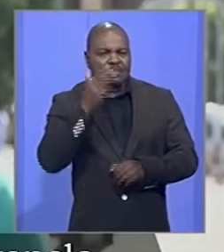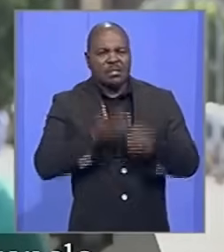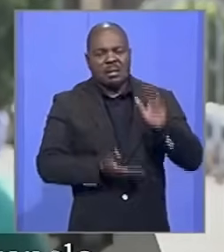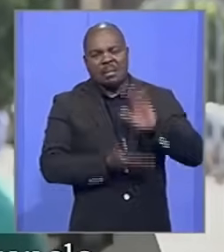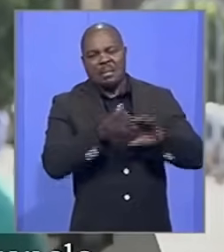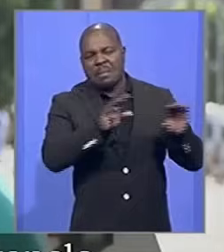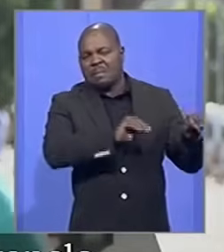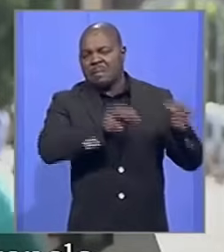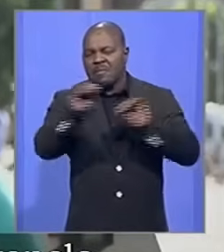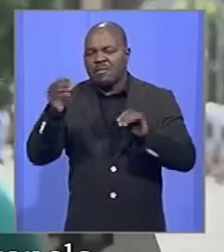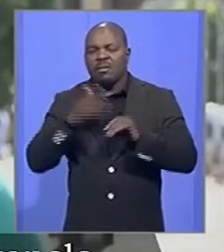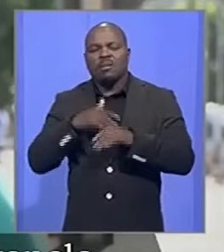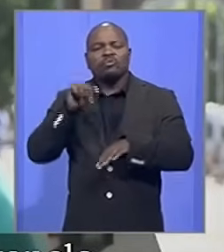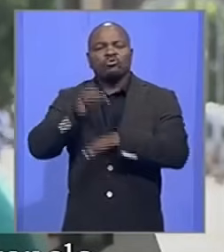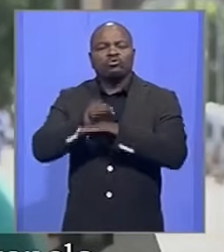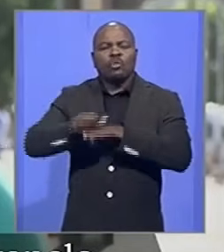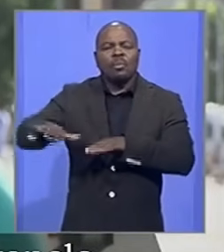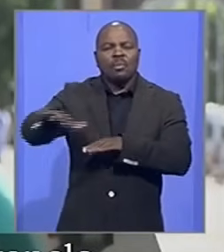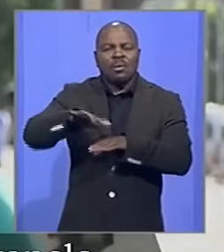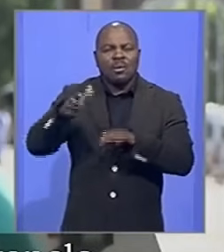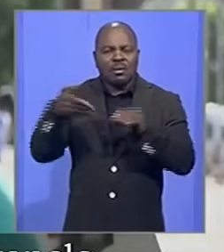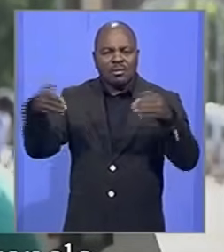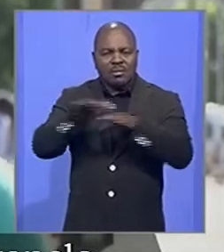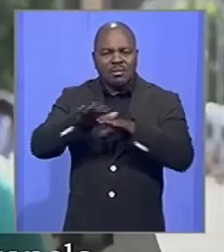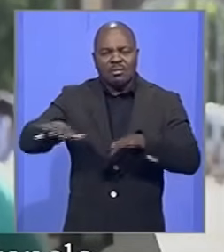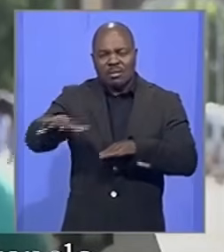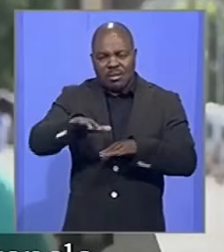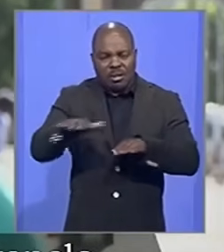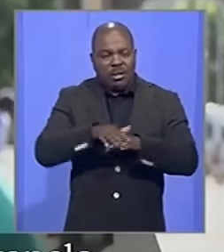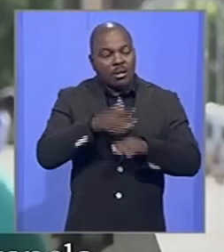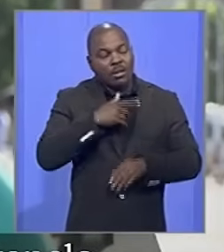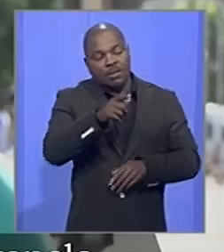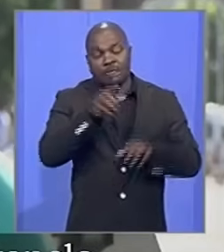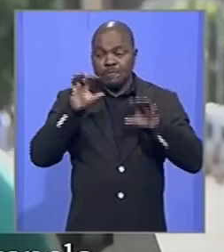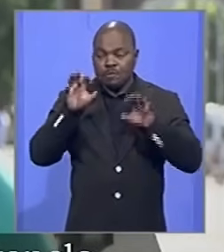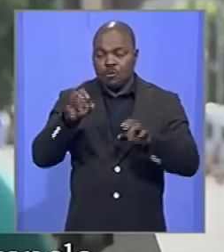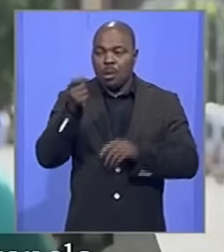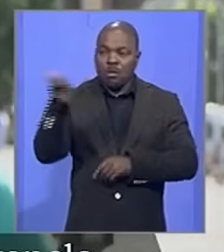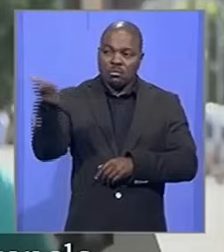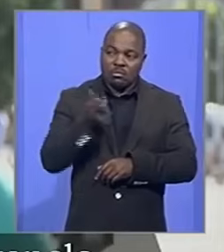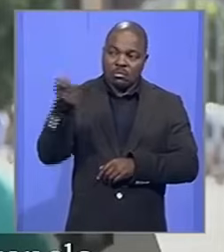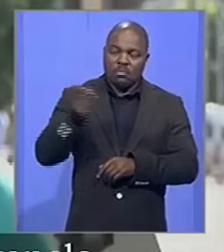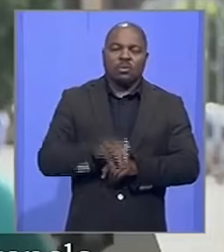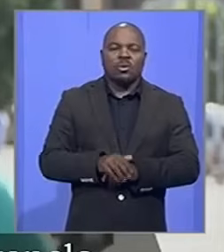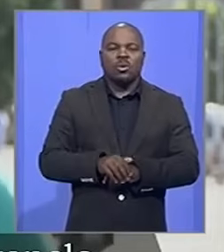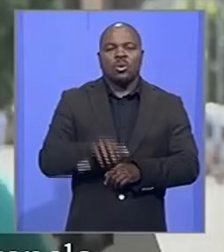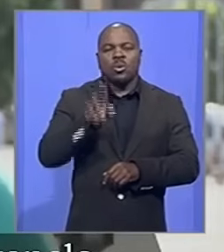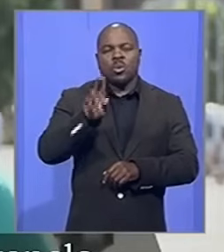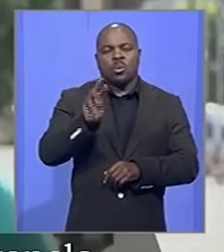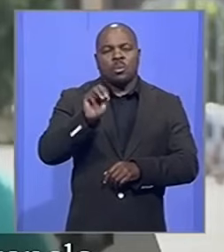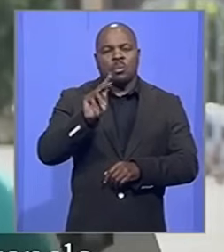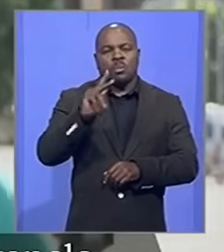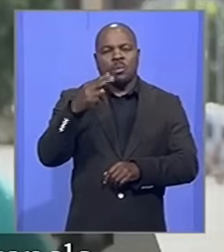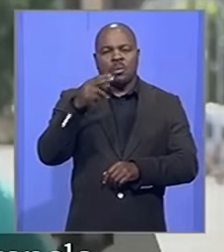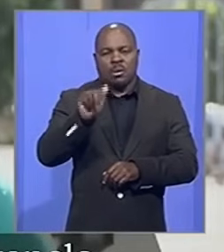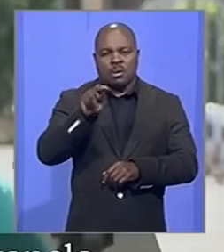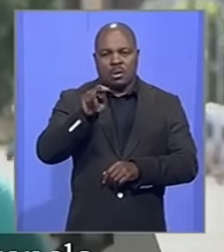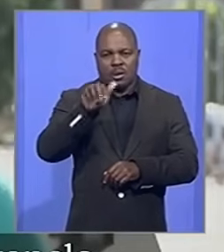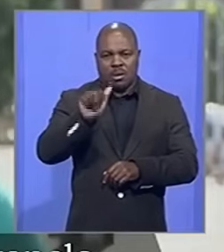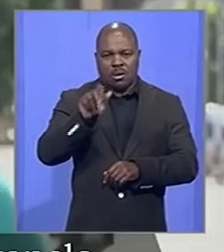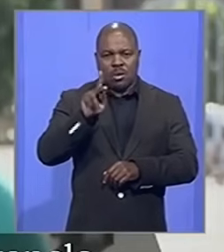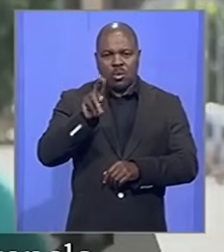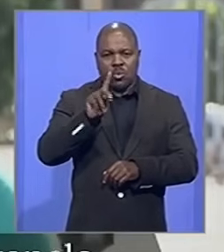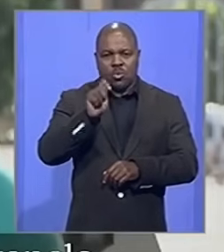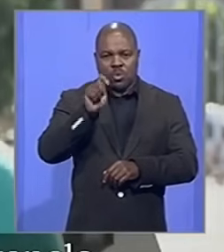taken to the graveyard where he was forced to withdraw the money. You've got cases at Umkhanyakude, some of the ambulances where they've